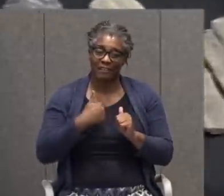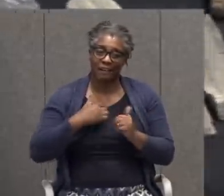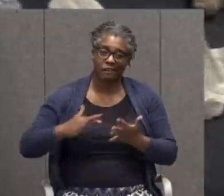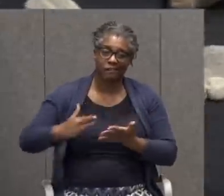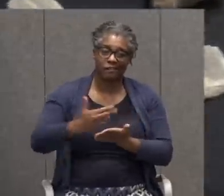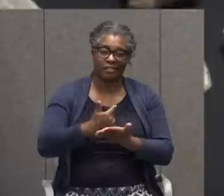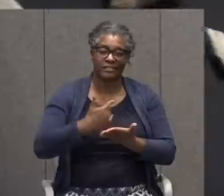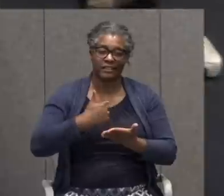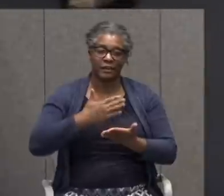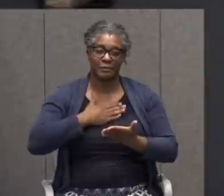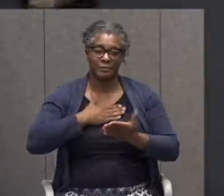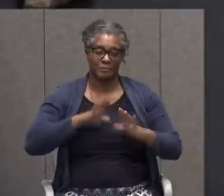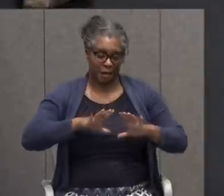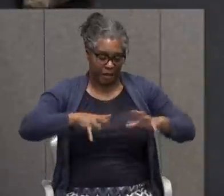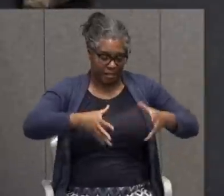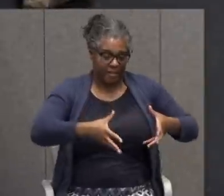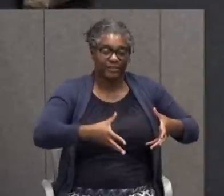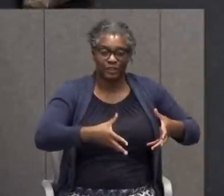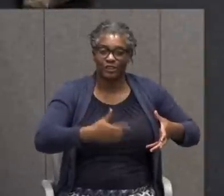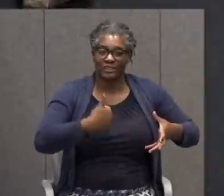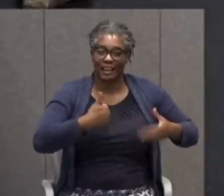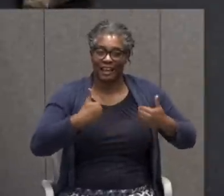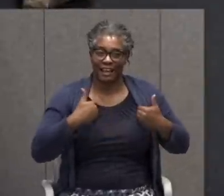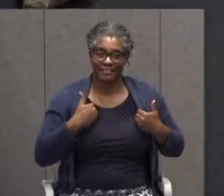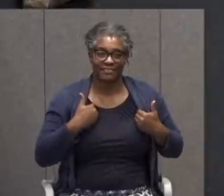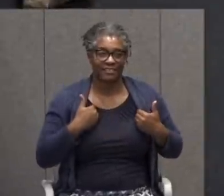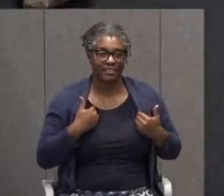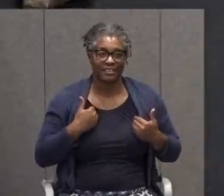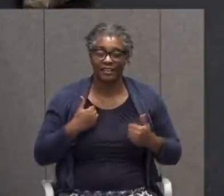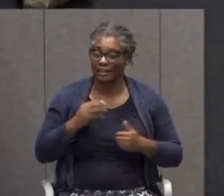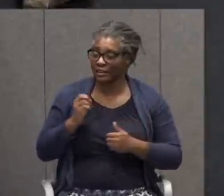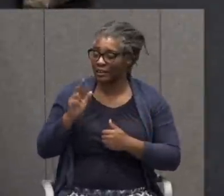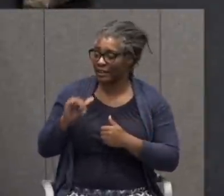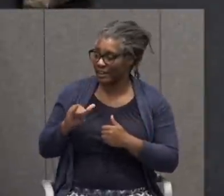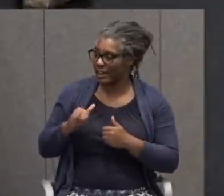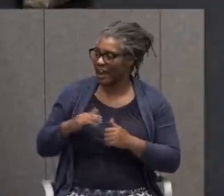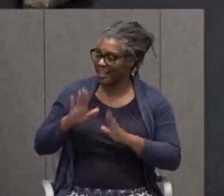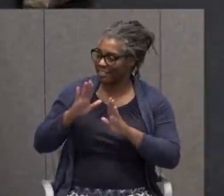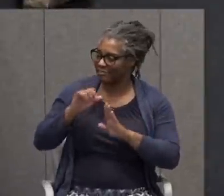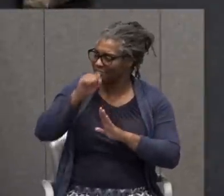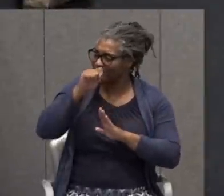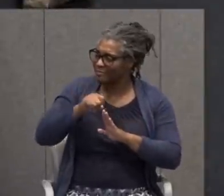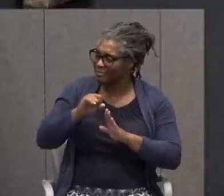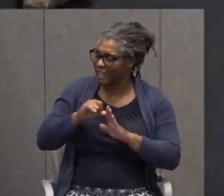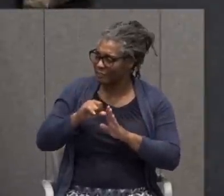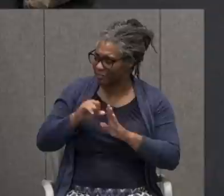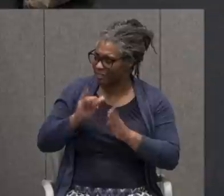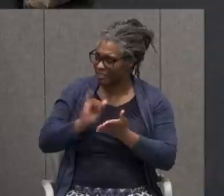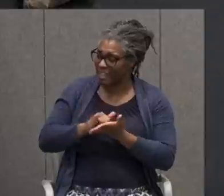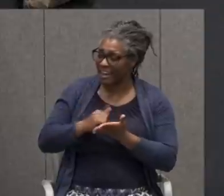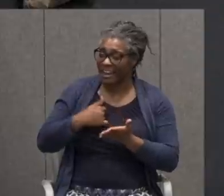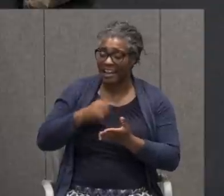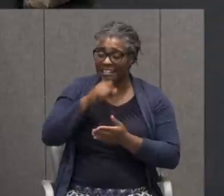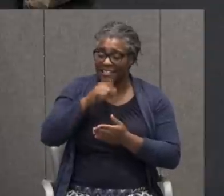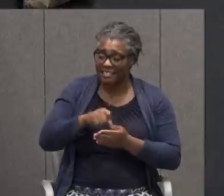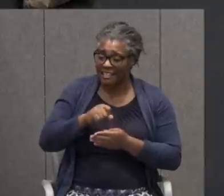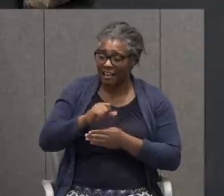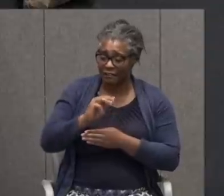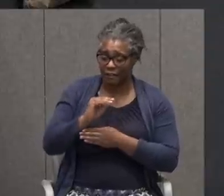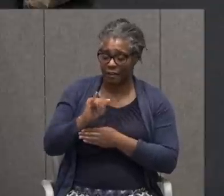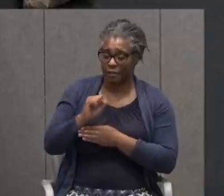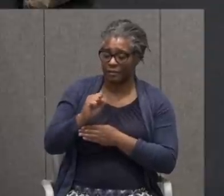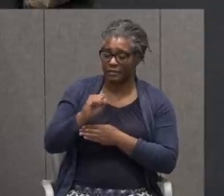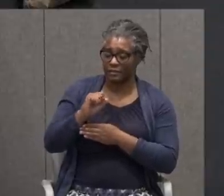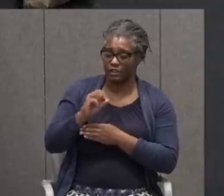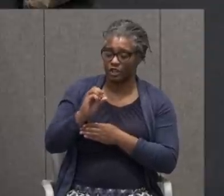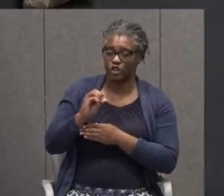That is wonderful. I love to see this. And I love that Ms. Jacobson was able to share this with us today, because there are